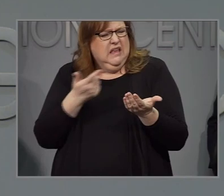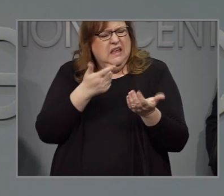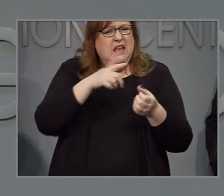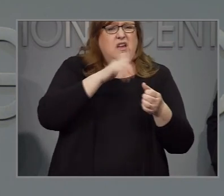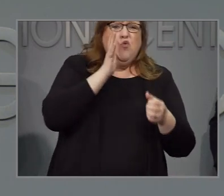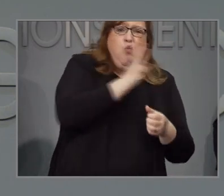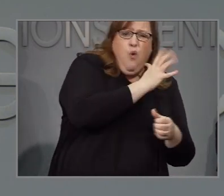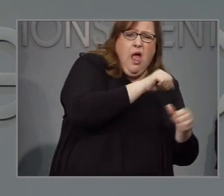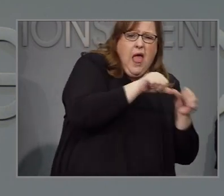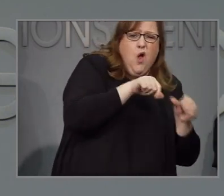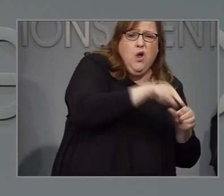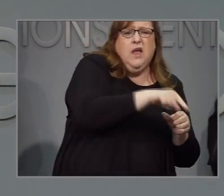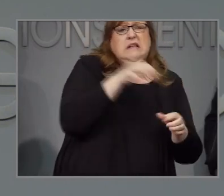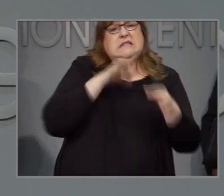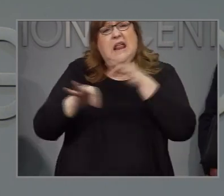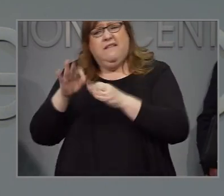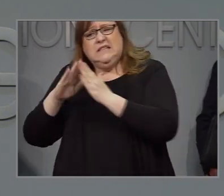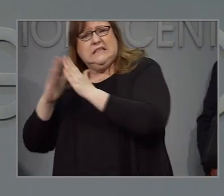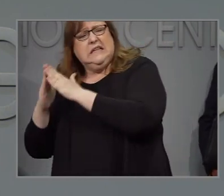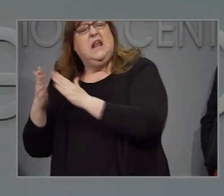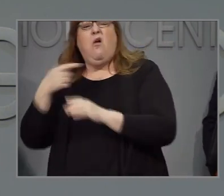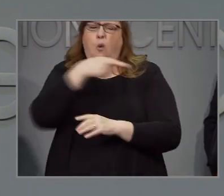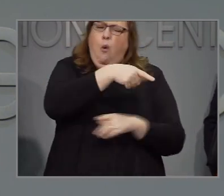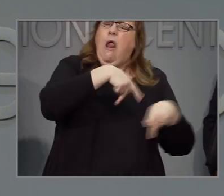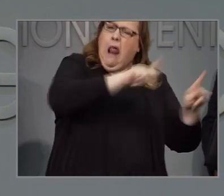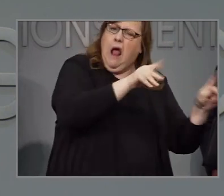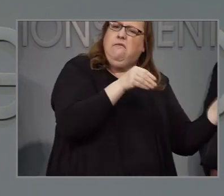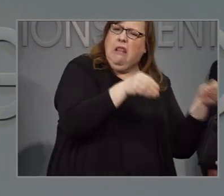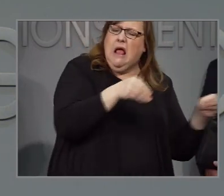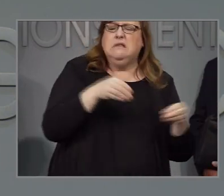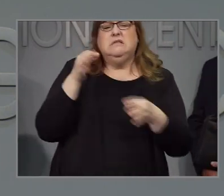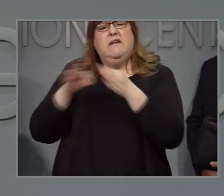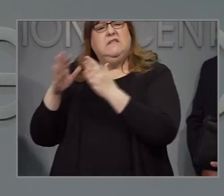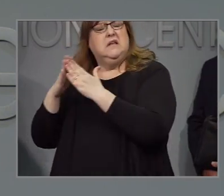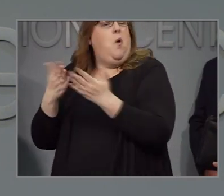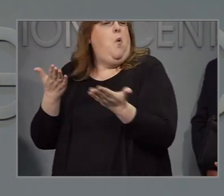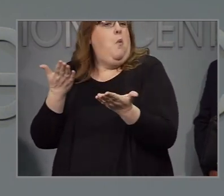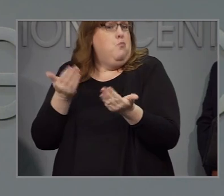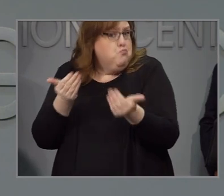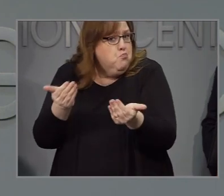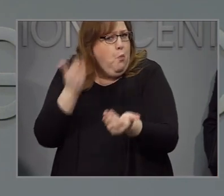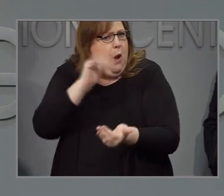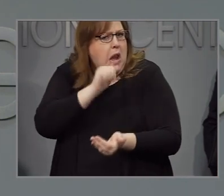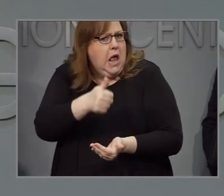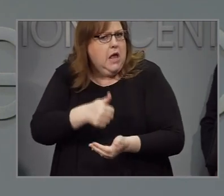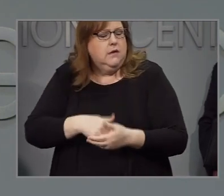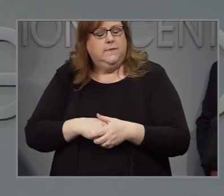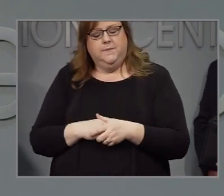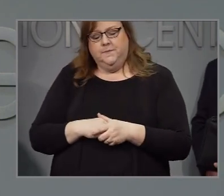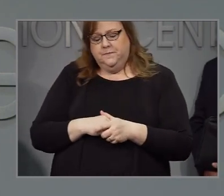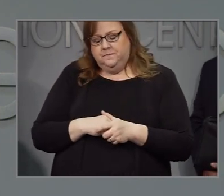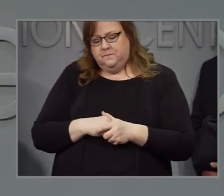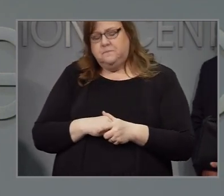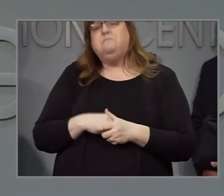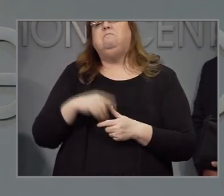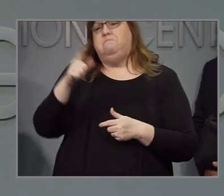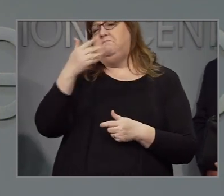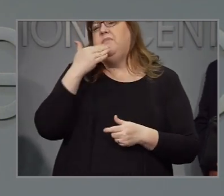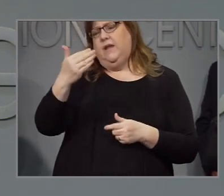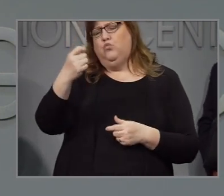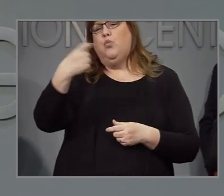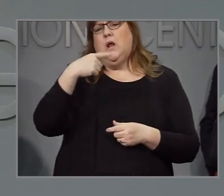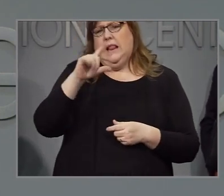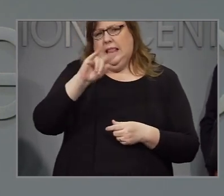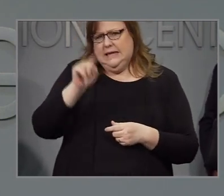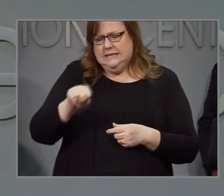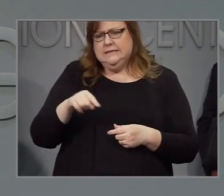to lifting some of the stay-at-home orders? Thanks for that question, Liz. And those are the questions we're asking ourselves as well and